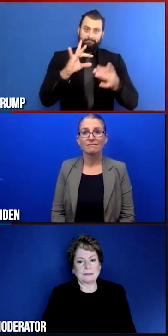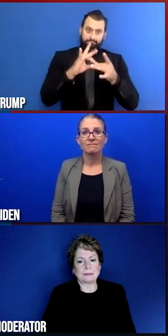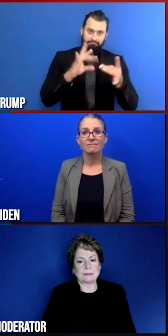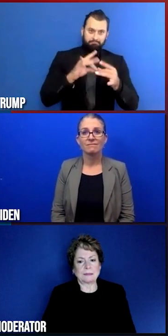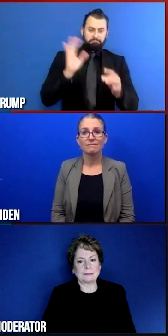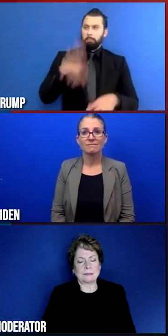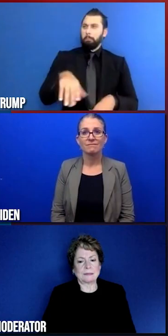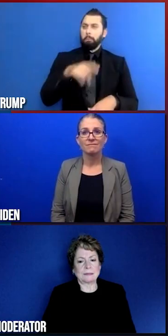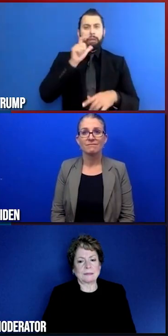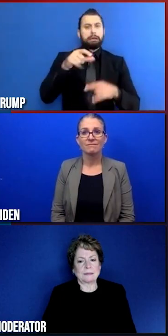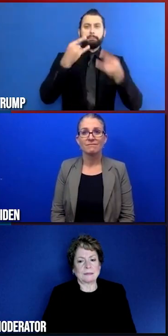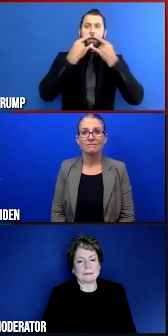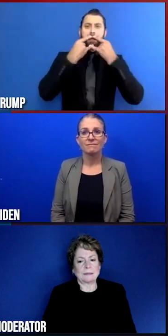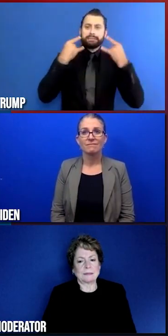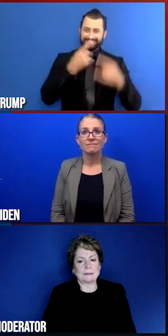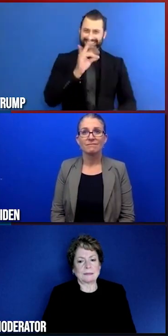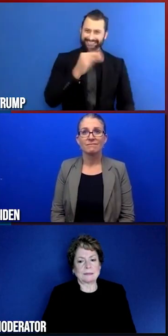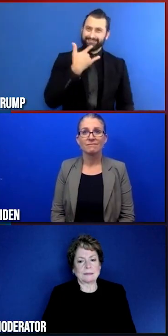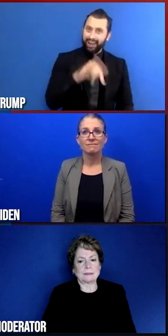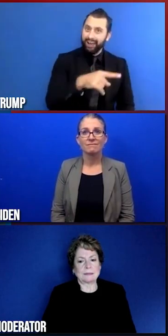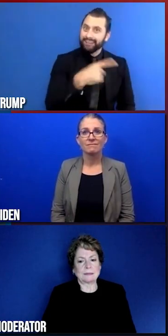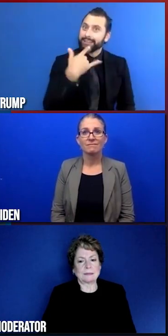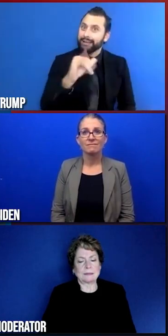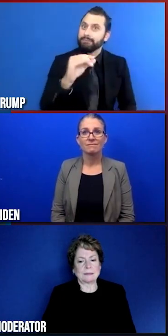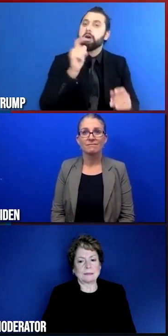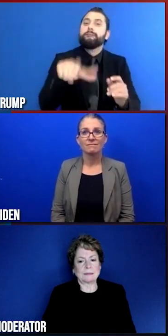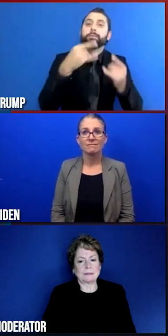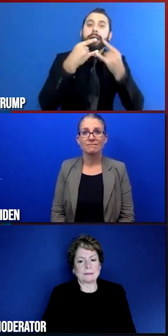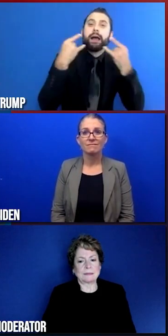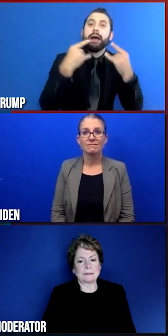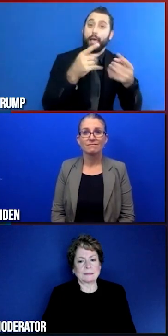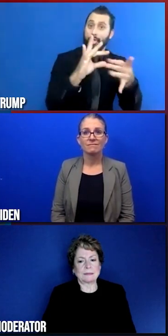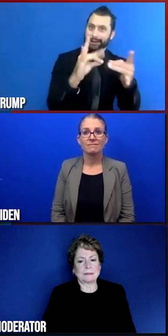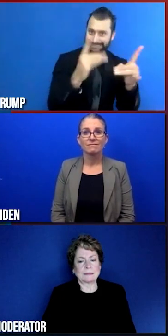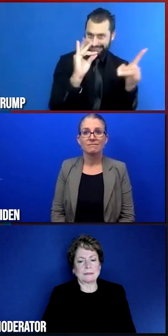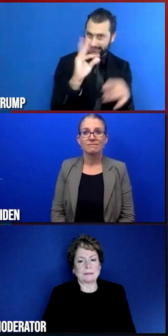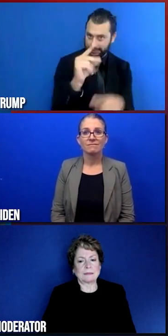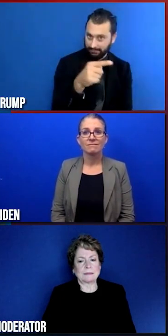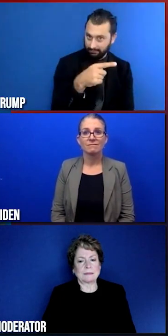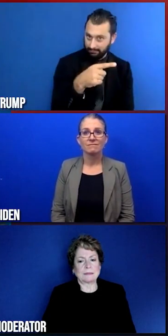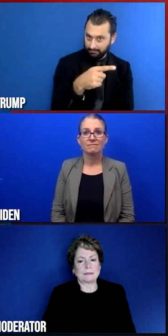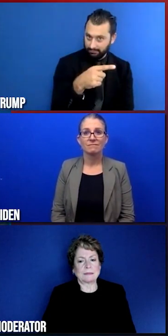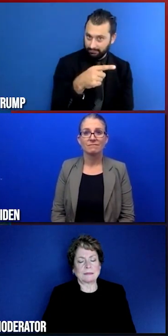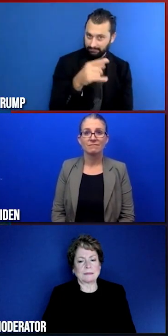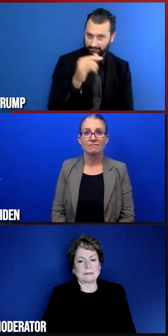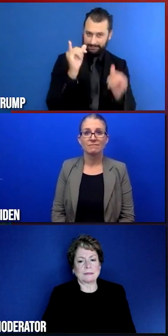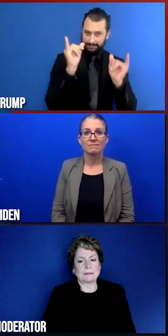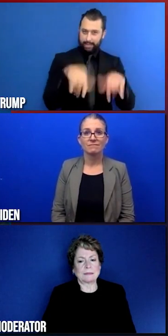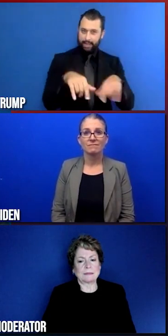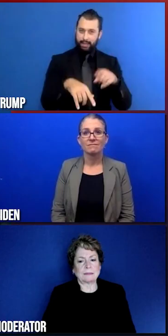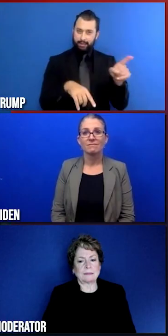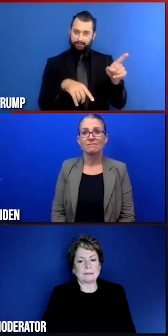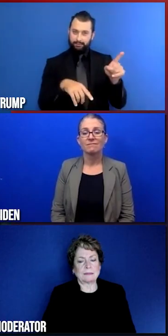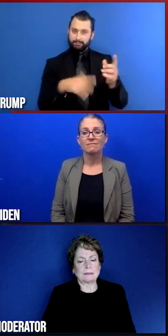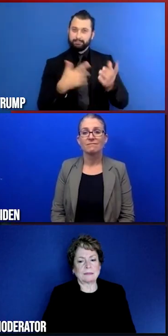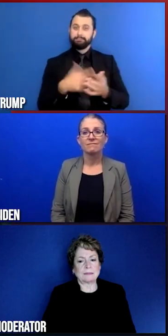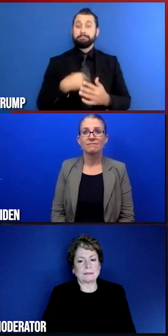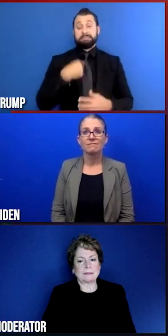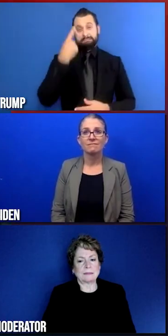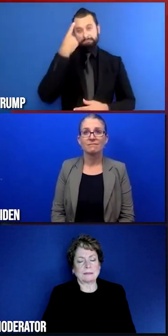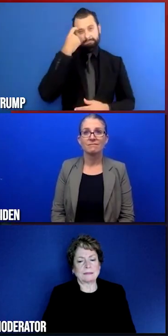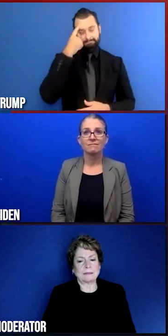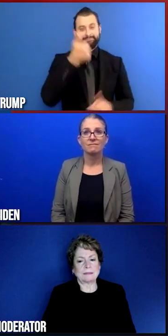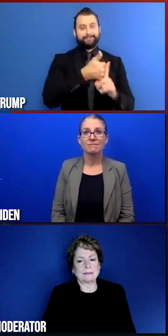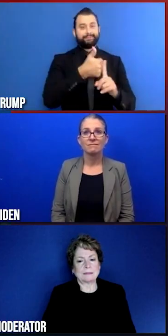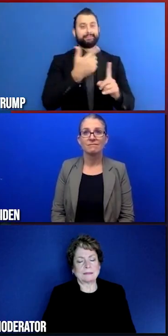be a problem. I think he's a Democrat, but that's okay. He said this is not going to be a problem. We are not going to have a problem at all. When Joe